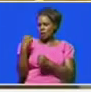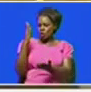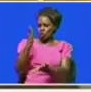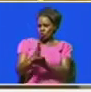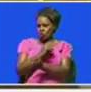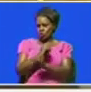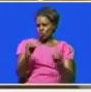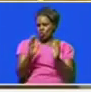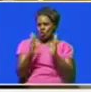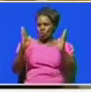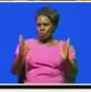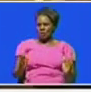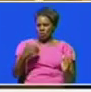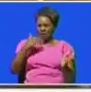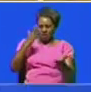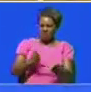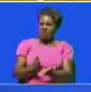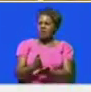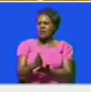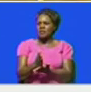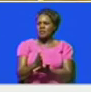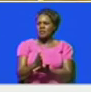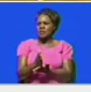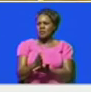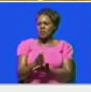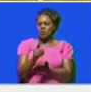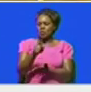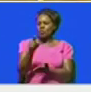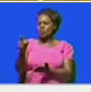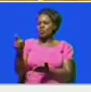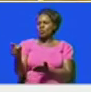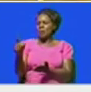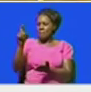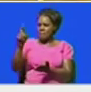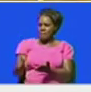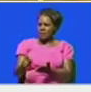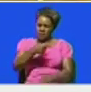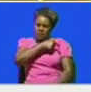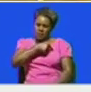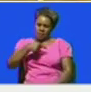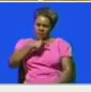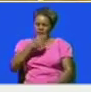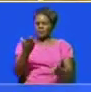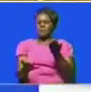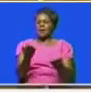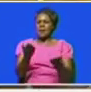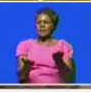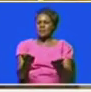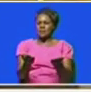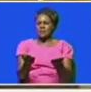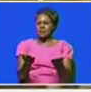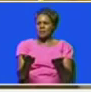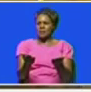ukweli. There's no one who is entitled that me so and so. It must be a delicate balance. It is